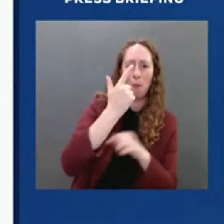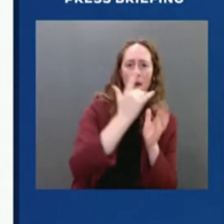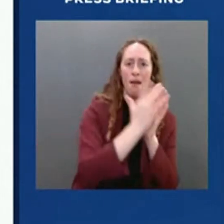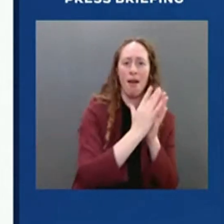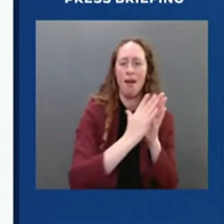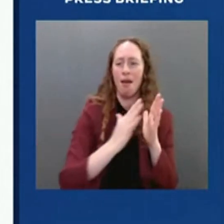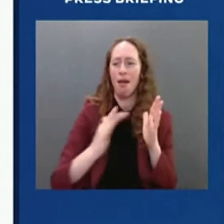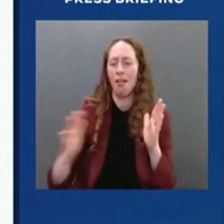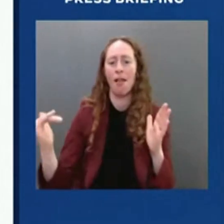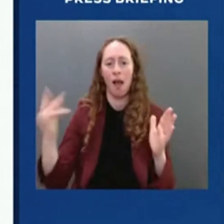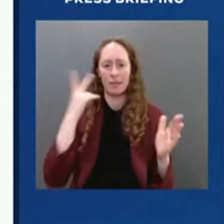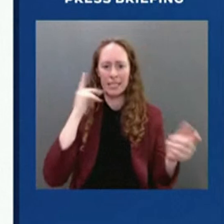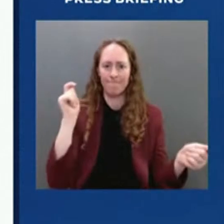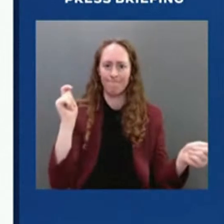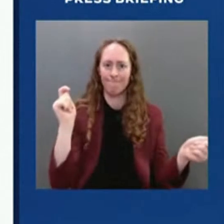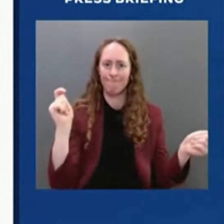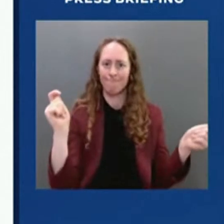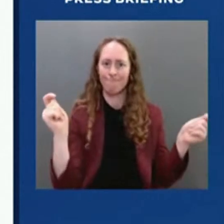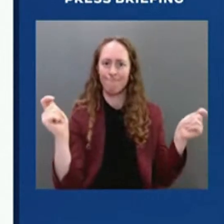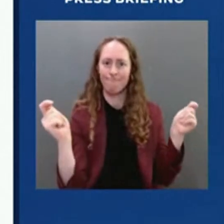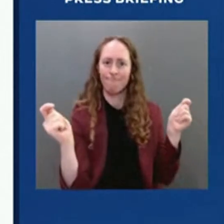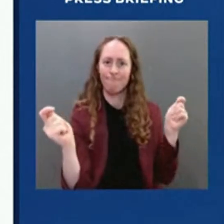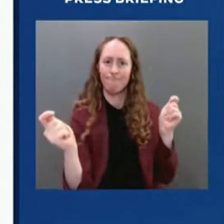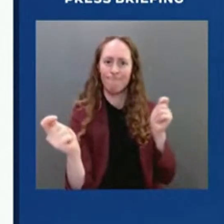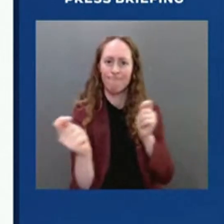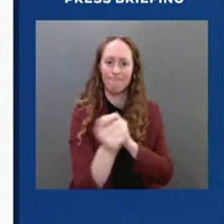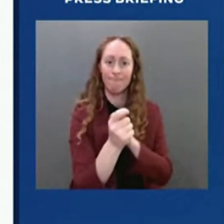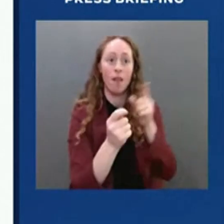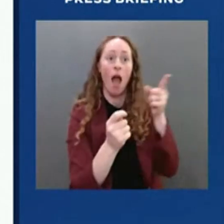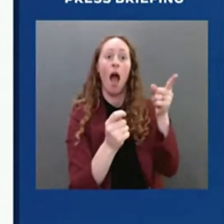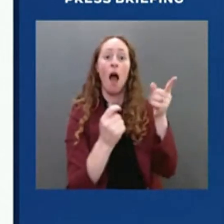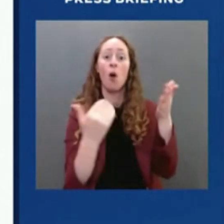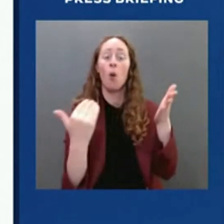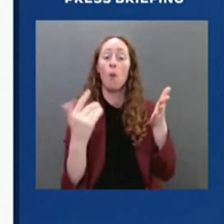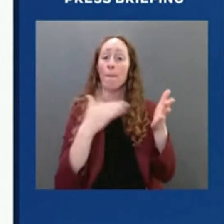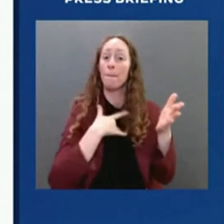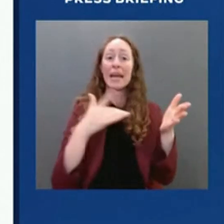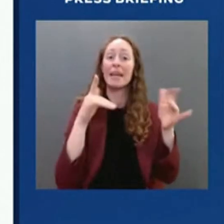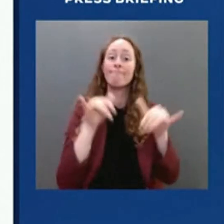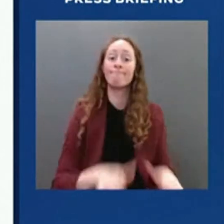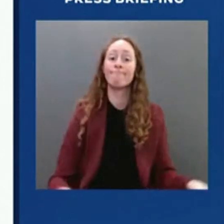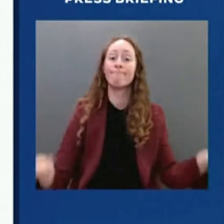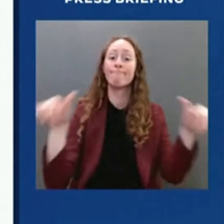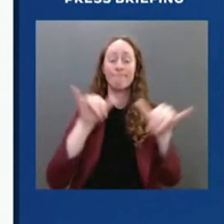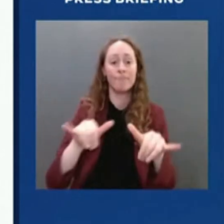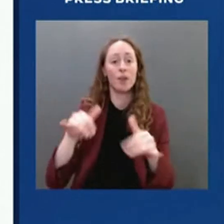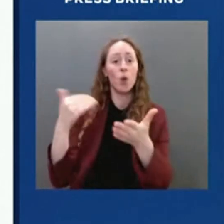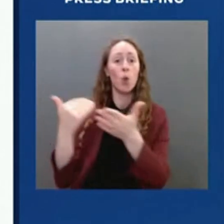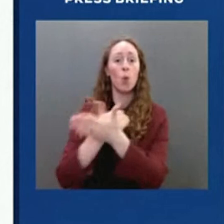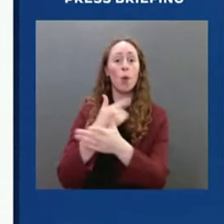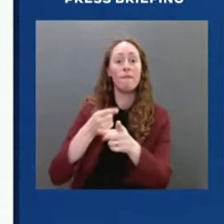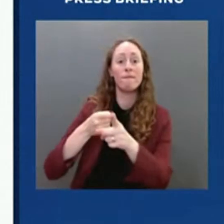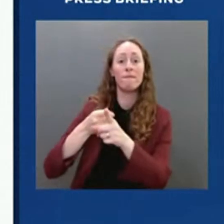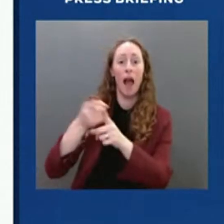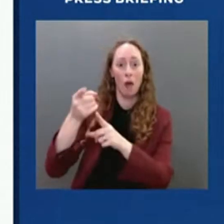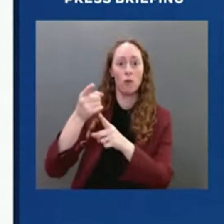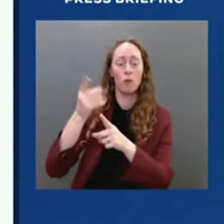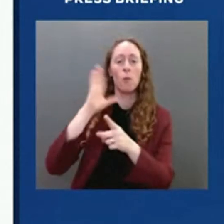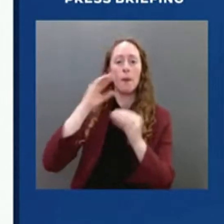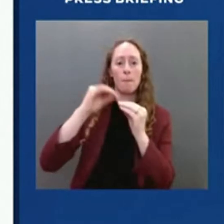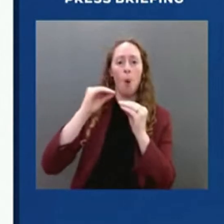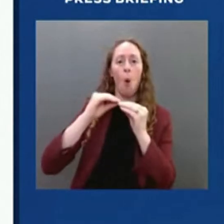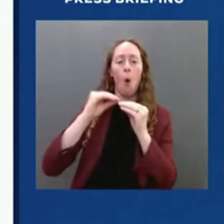table after the other, leading to the broader category of Omicron, where we are right now. Next